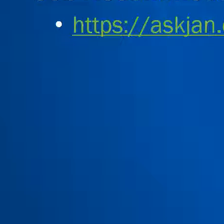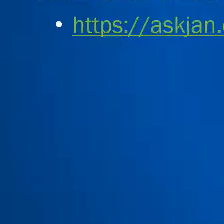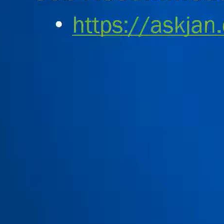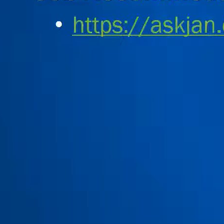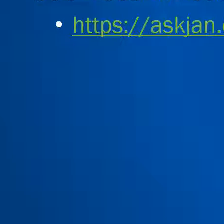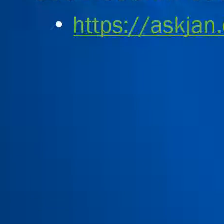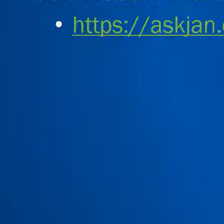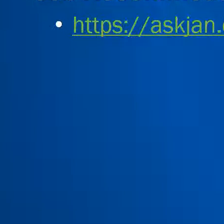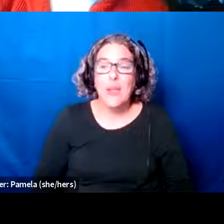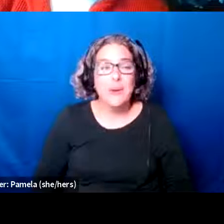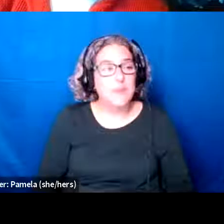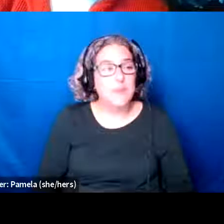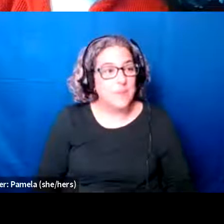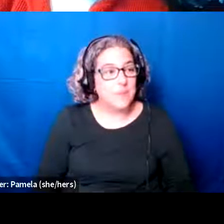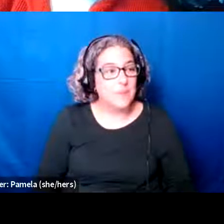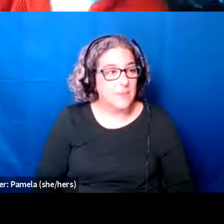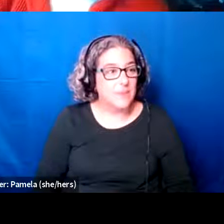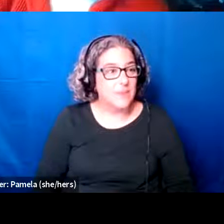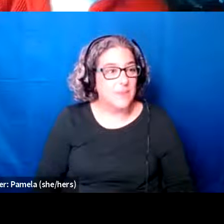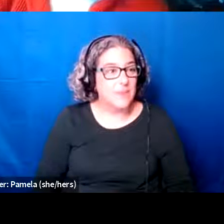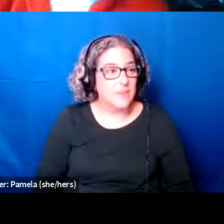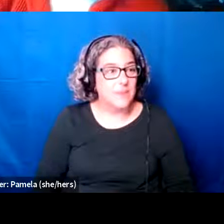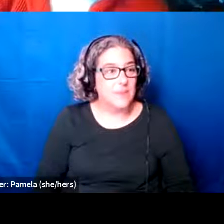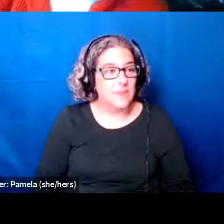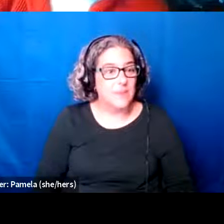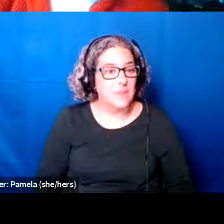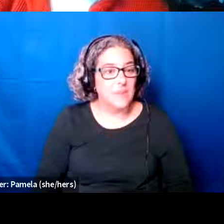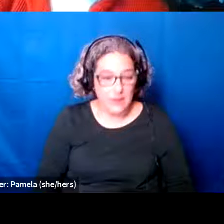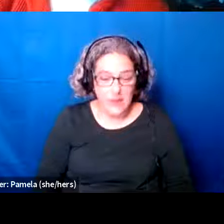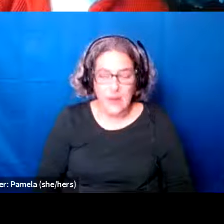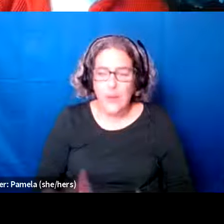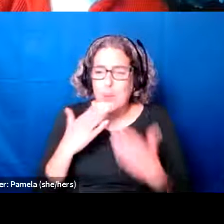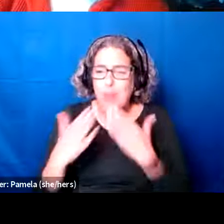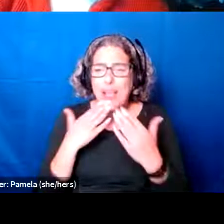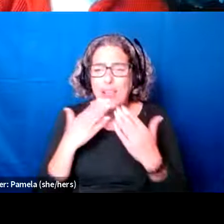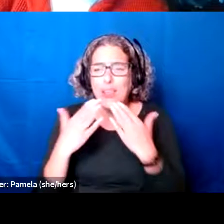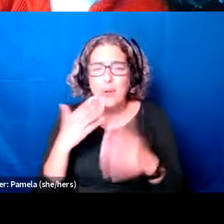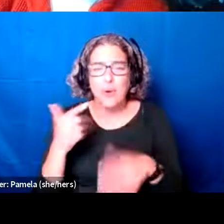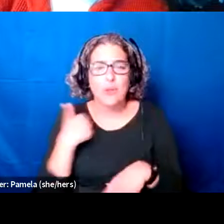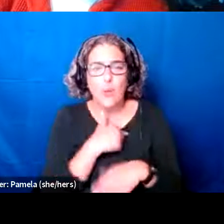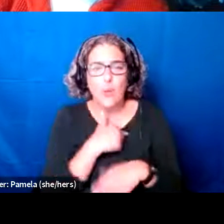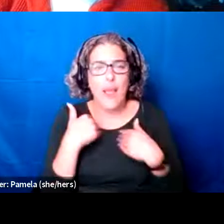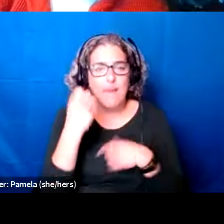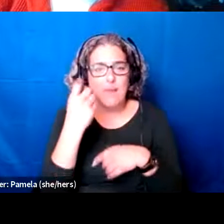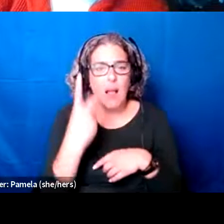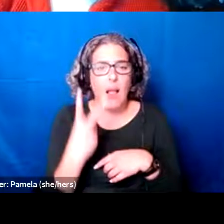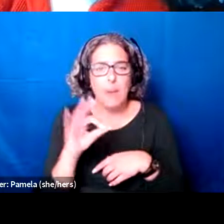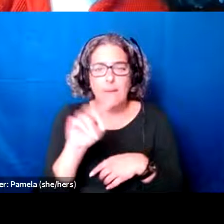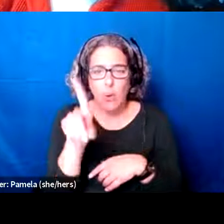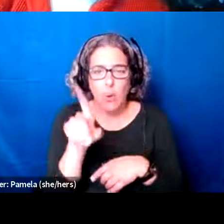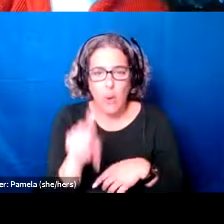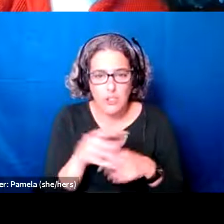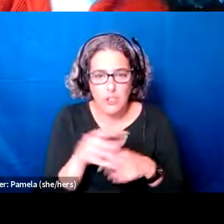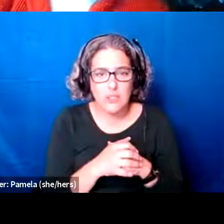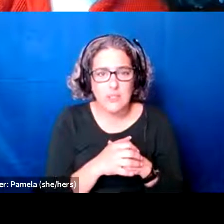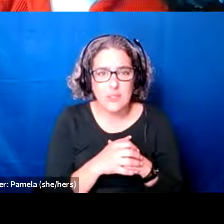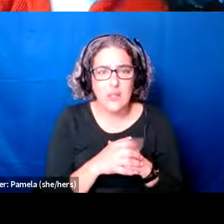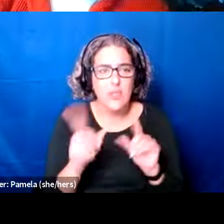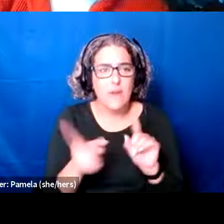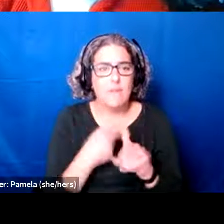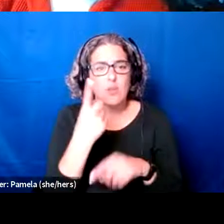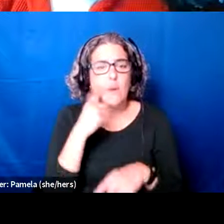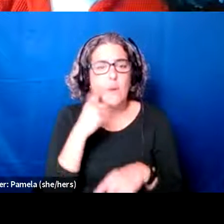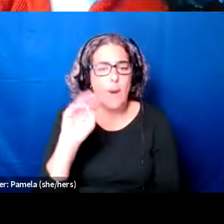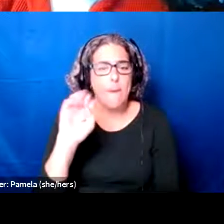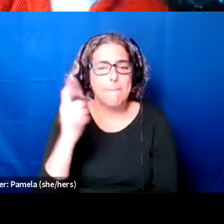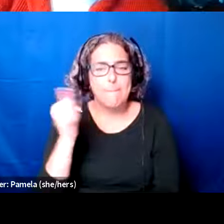Thank you, Tamara. Thank you, Megan. So we do have a couple questions. The first one I think is for Megan. Regarding what